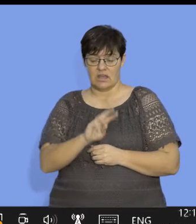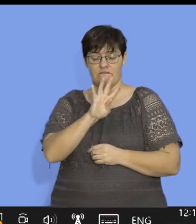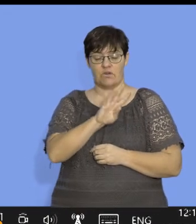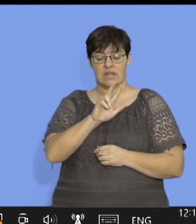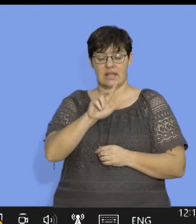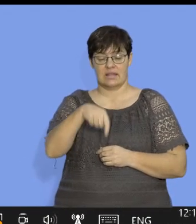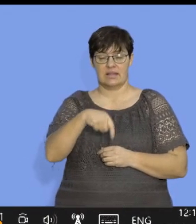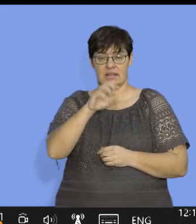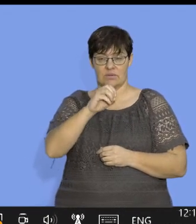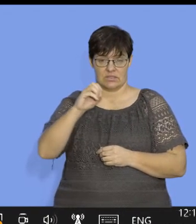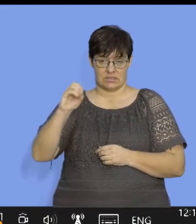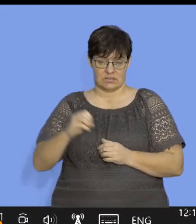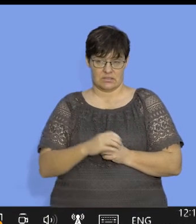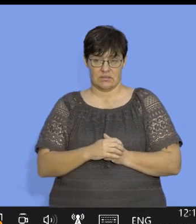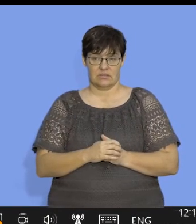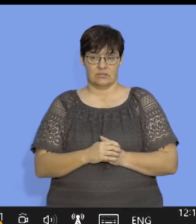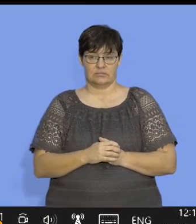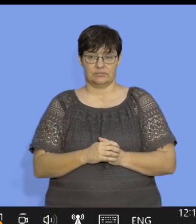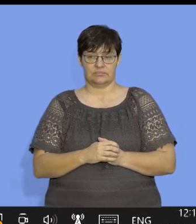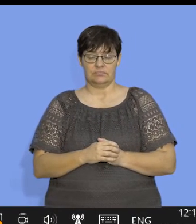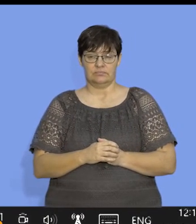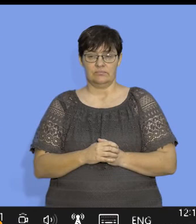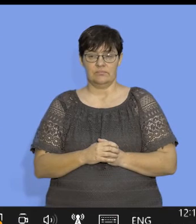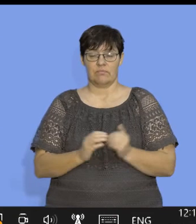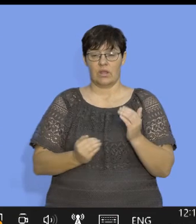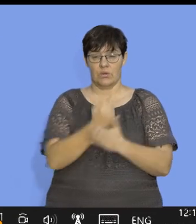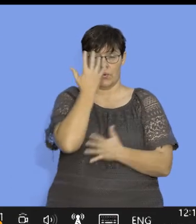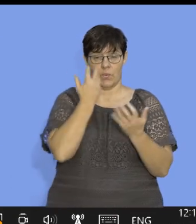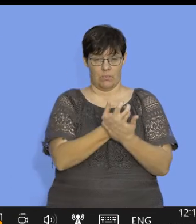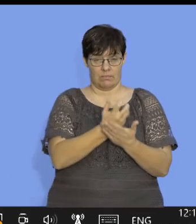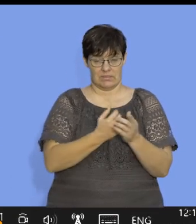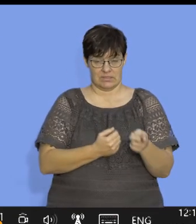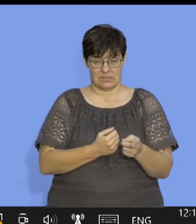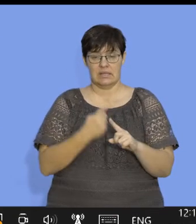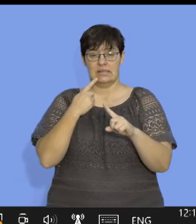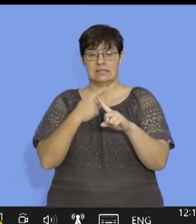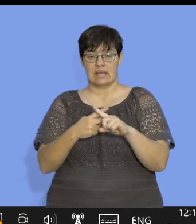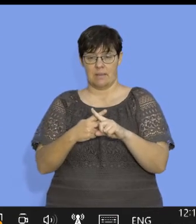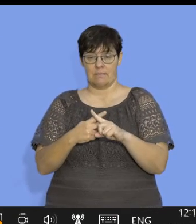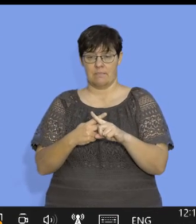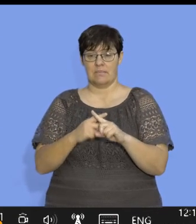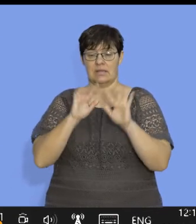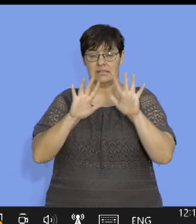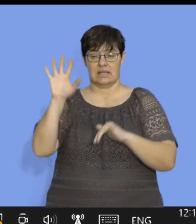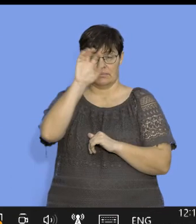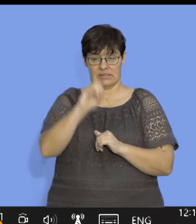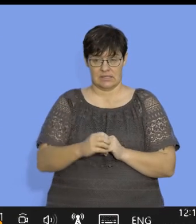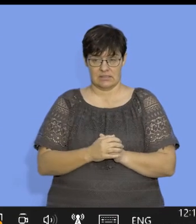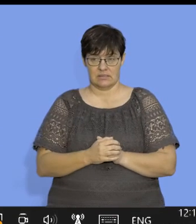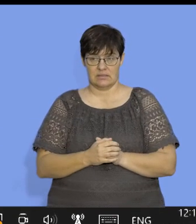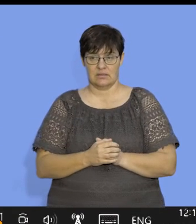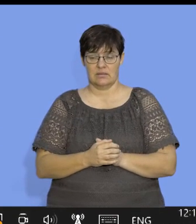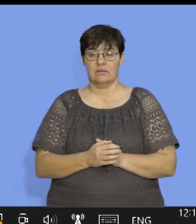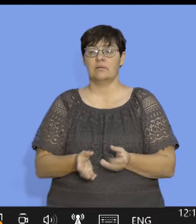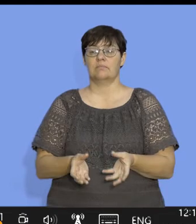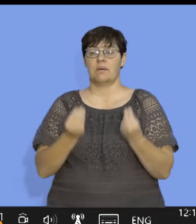48,000 was the new equipment that we purchased, times the rate of depreciation was 10%, and that gives